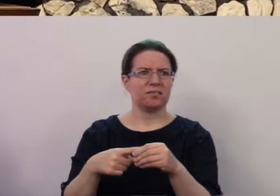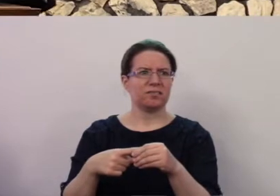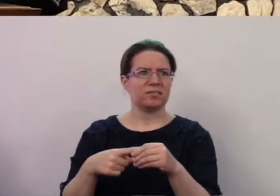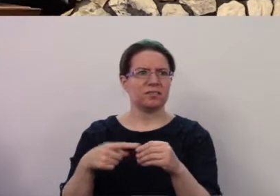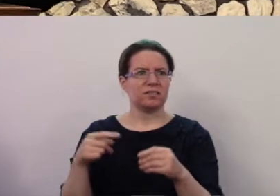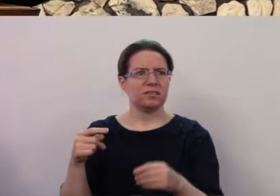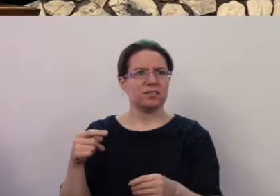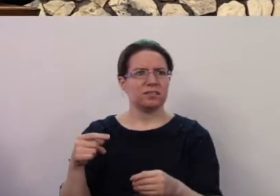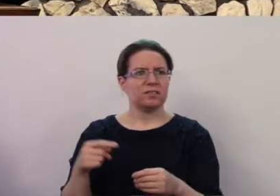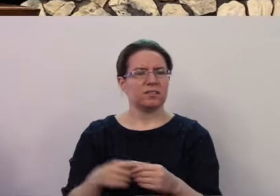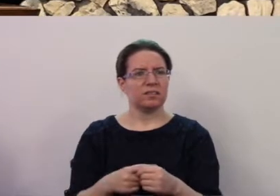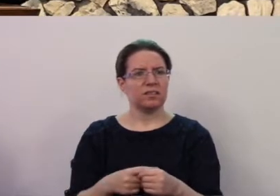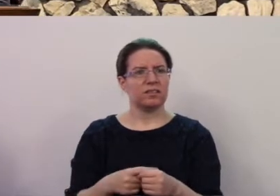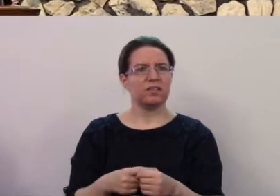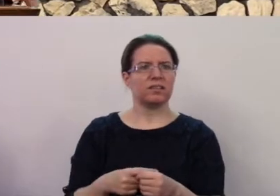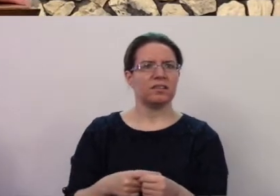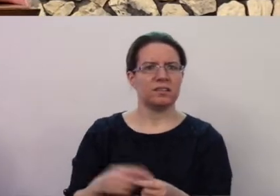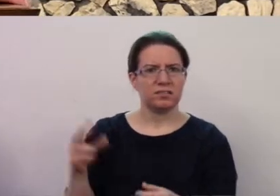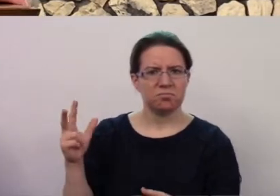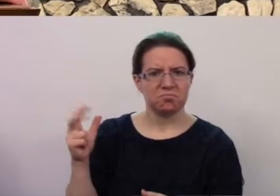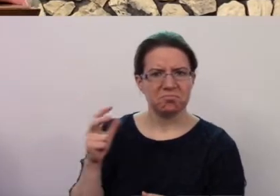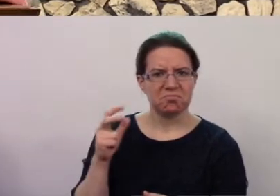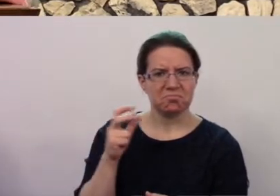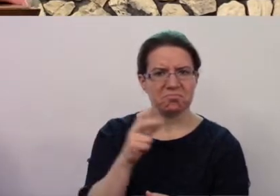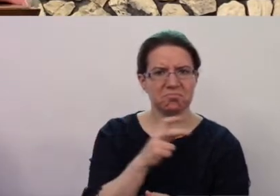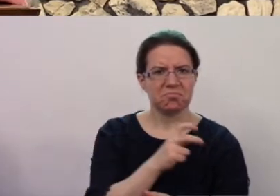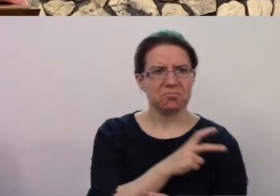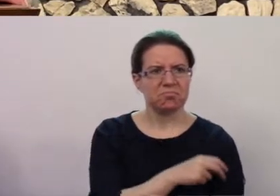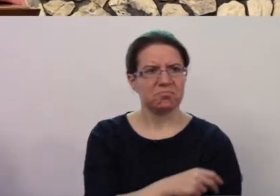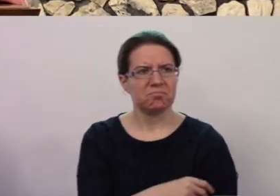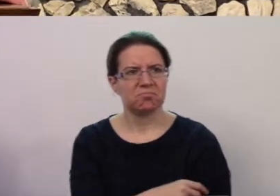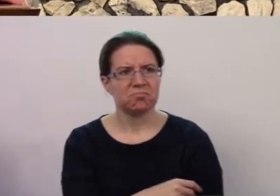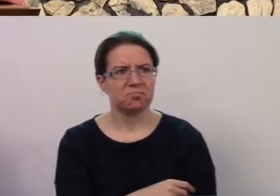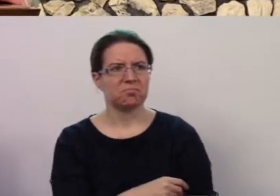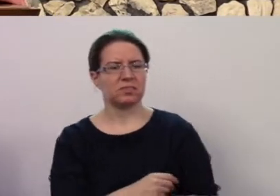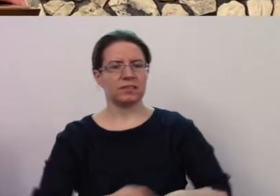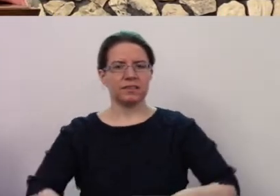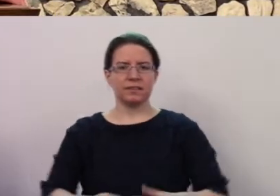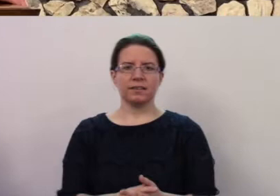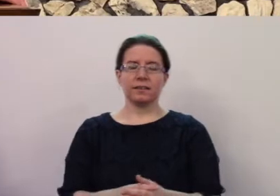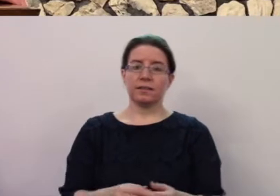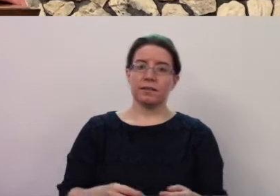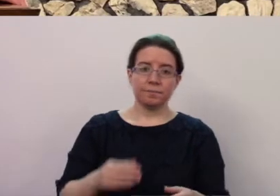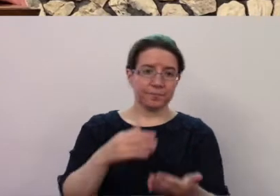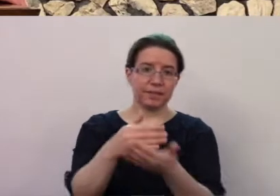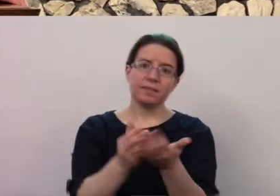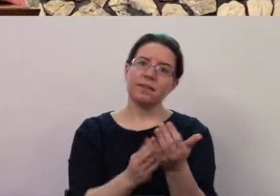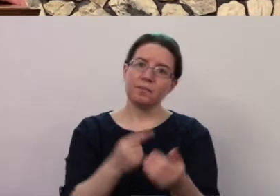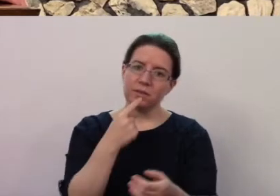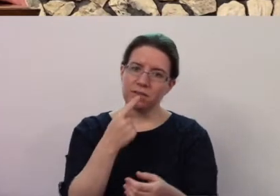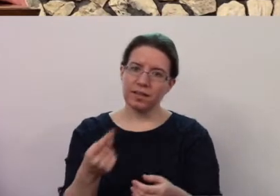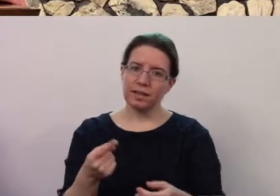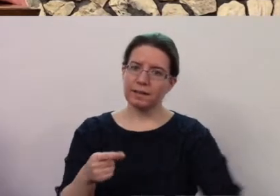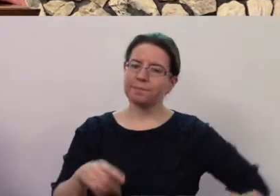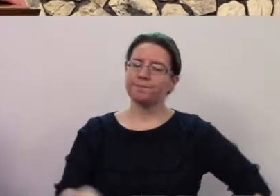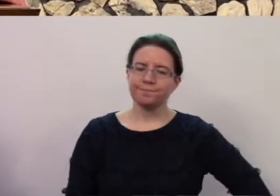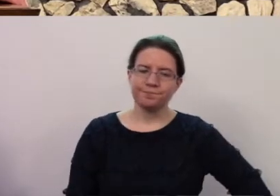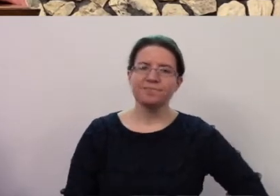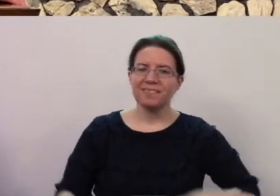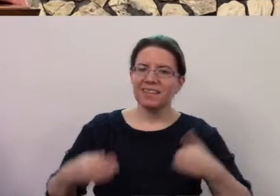all about? What is this strange phenomenon? Uh-huh. And others mocked, and they said, they're full of new wine.